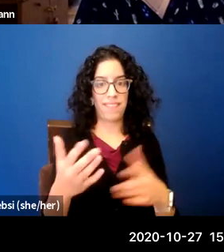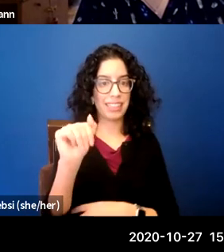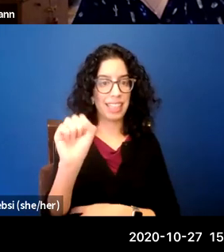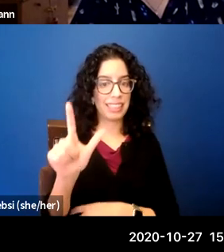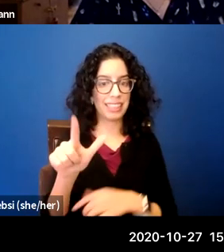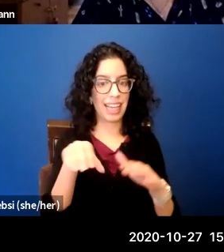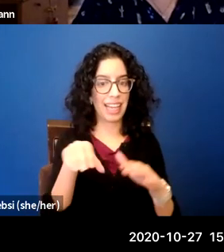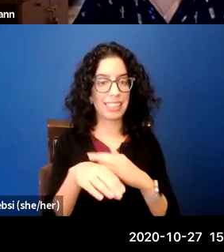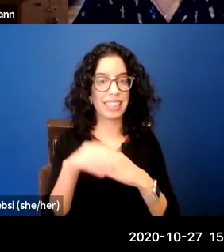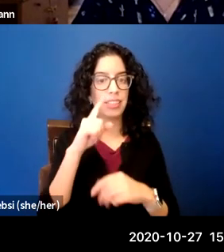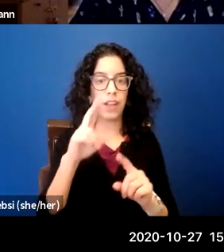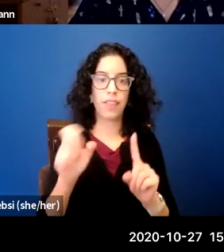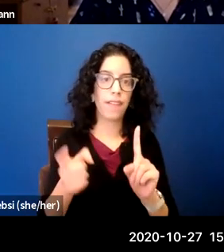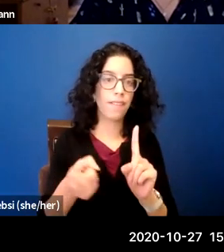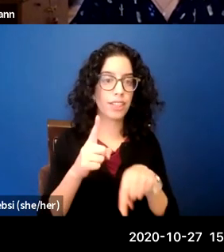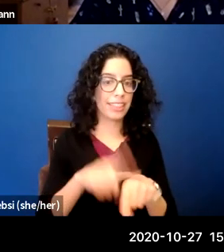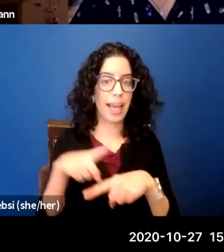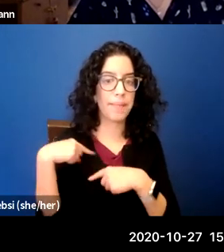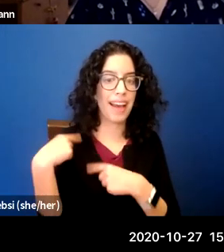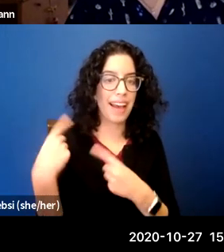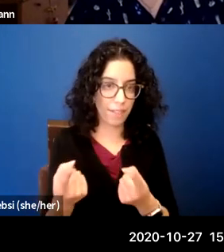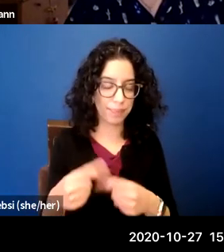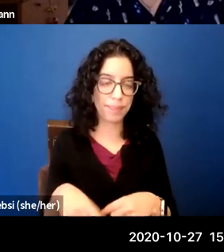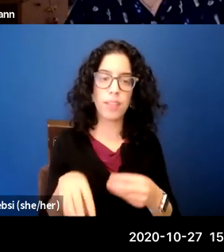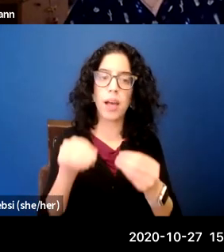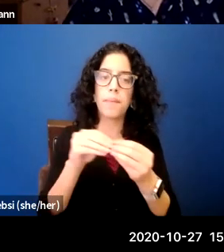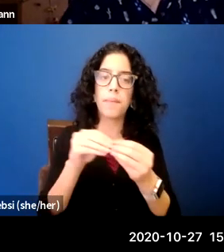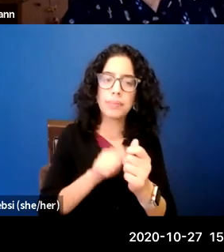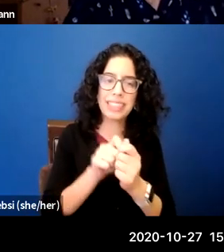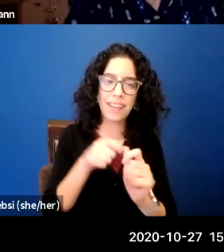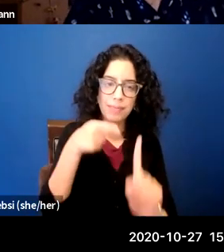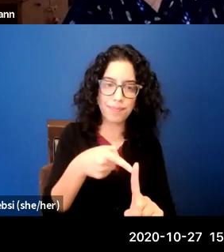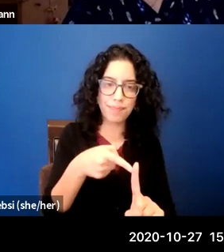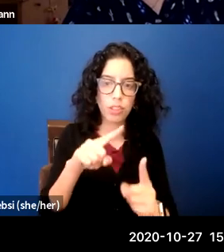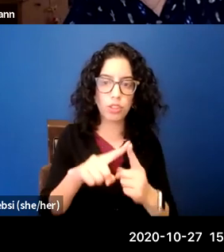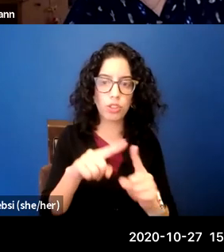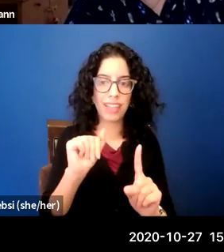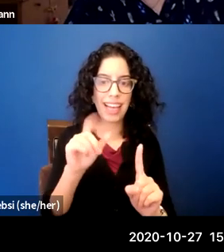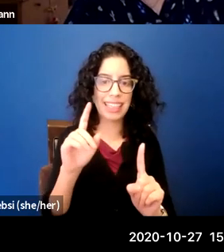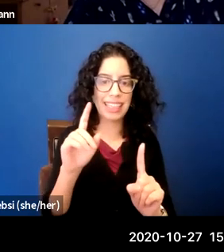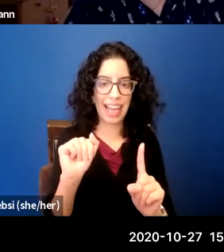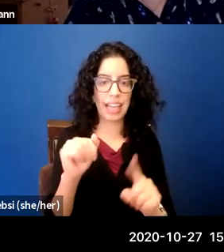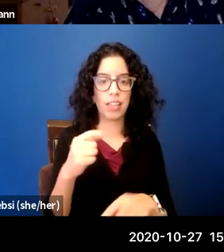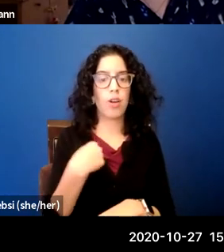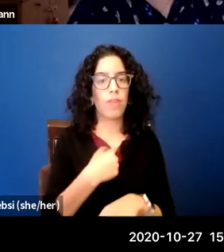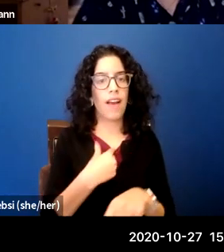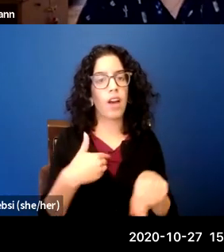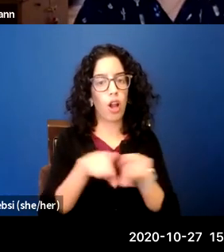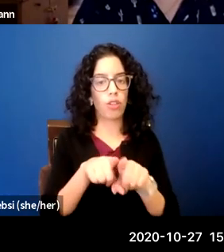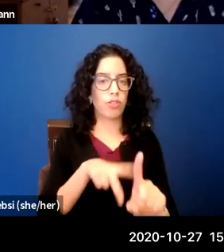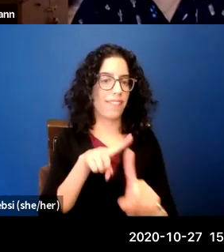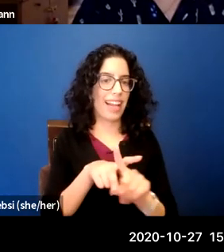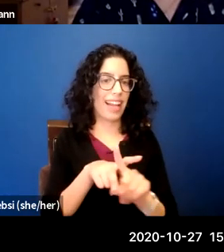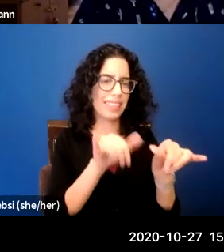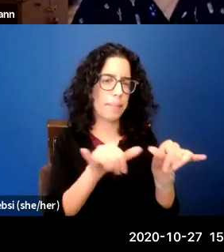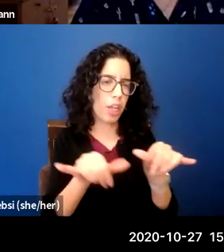White House to provide AXL access for the first time ever. Now, more